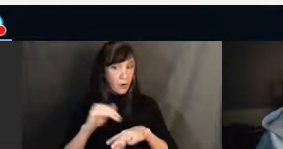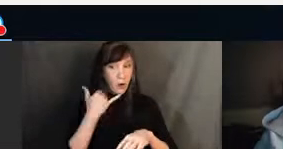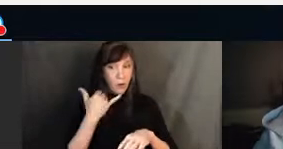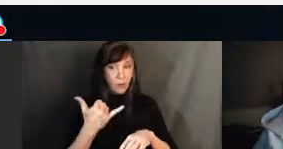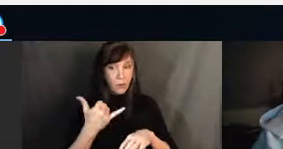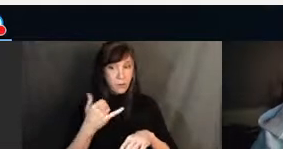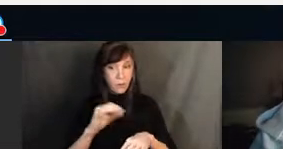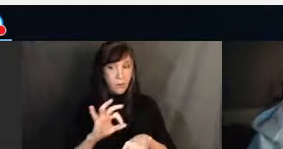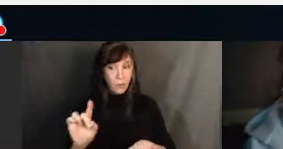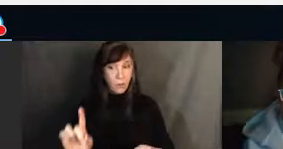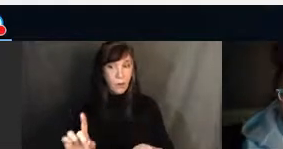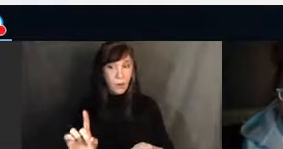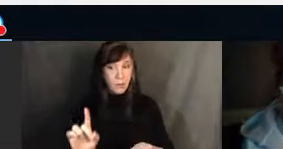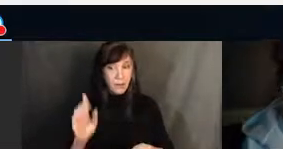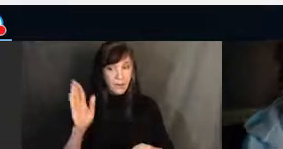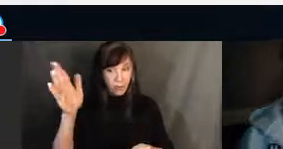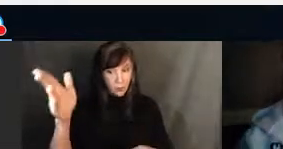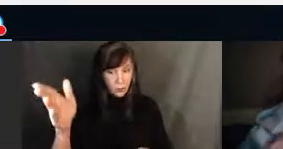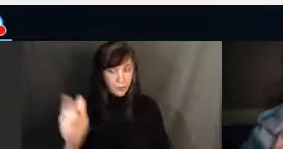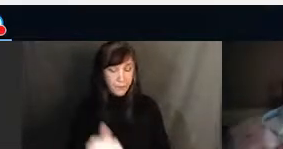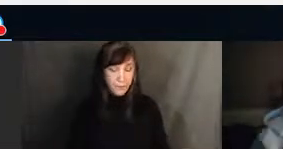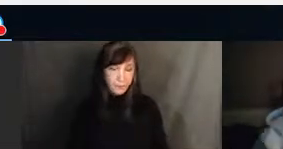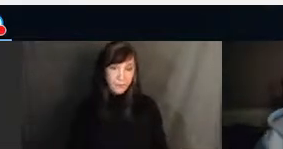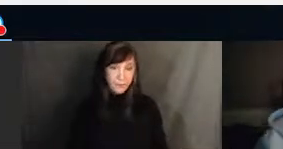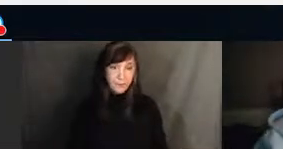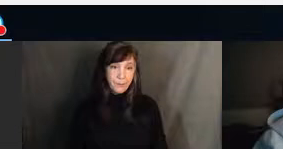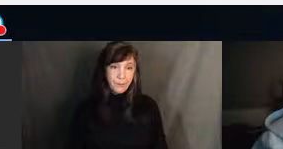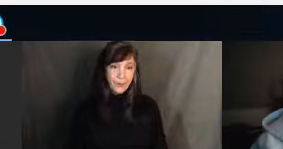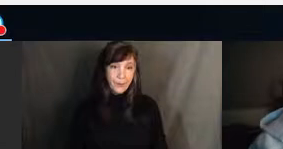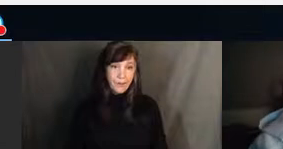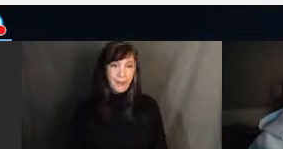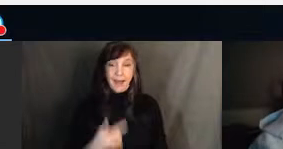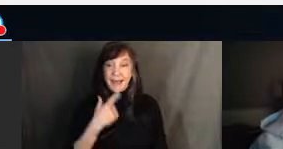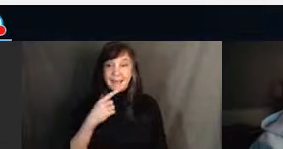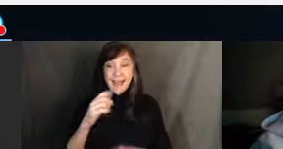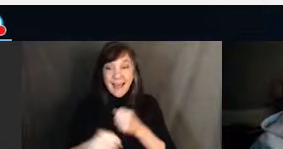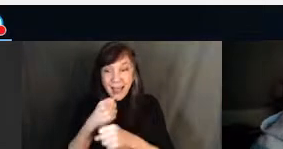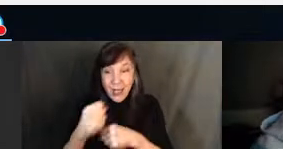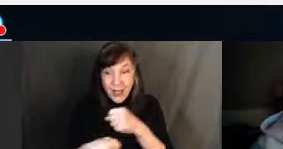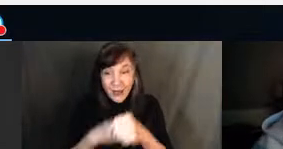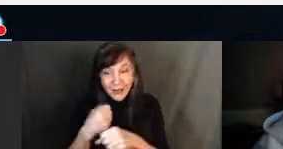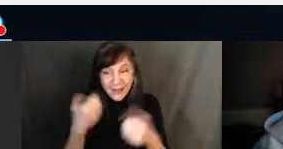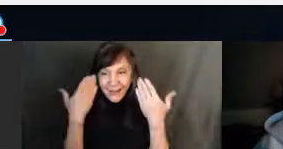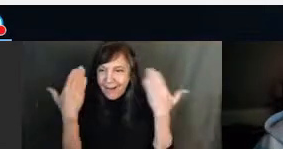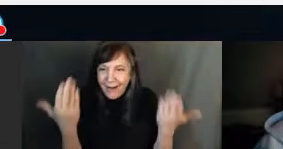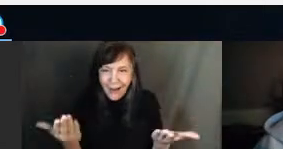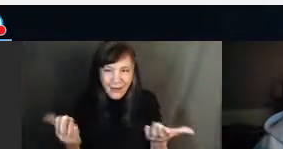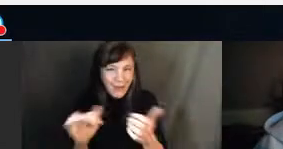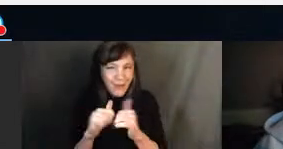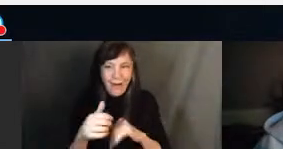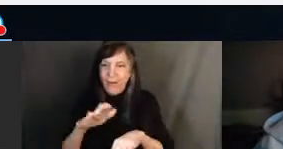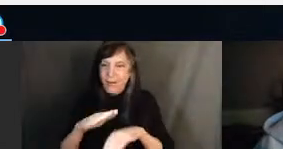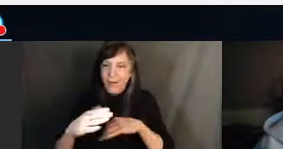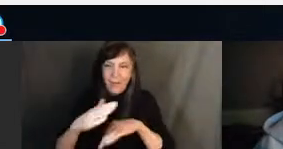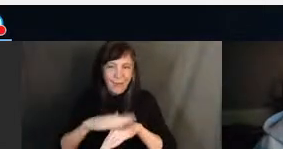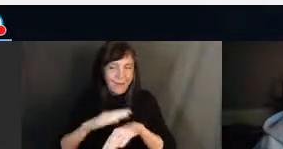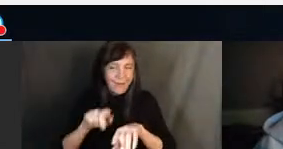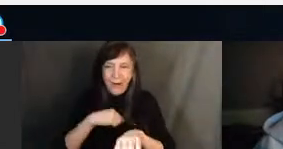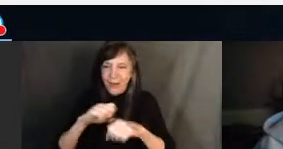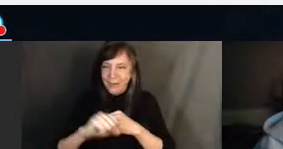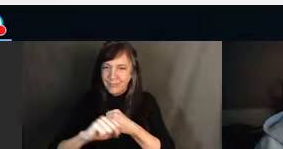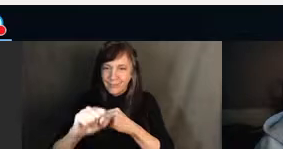years. Okay. And I say years just because I'm not sure how long all this stuff is going to take. Sure. This is And